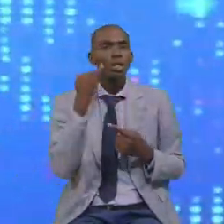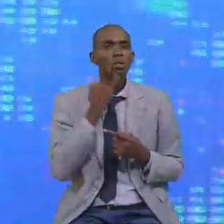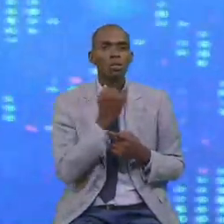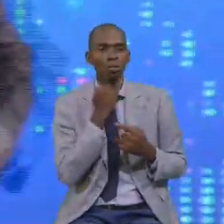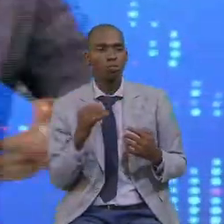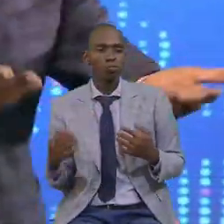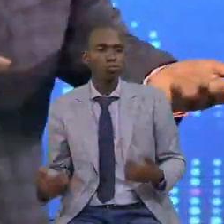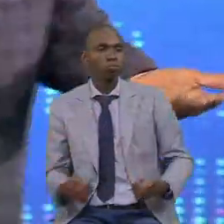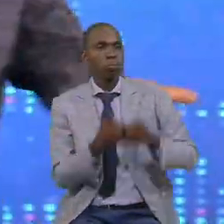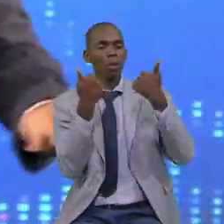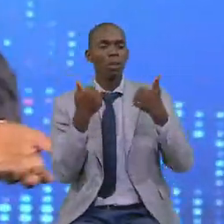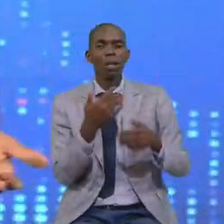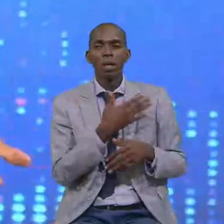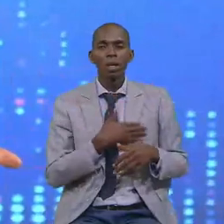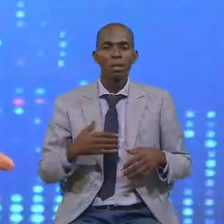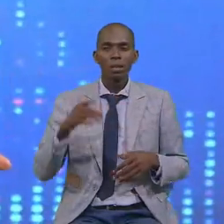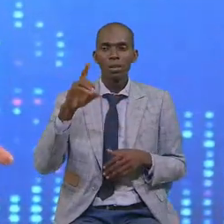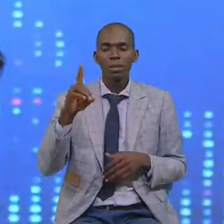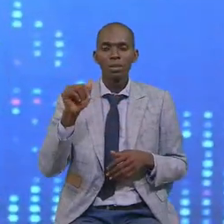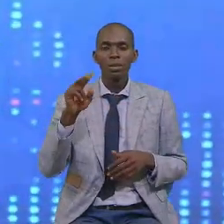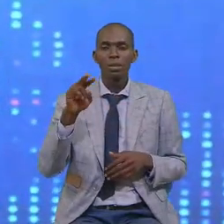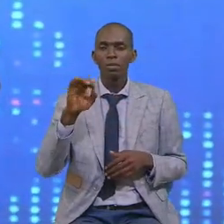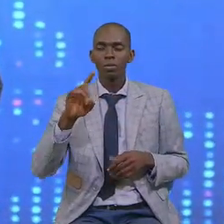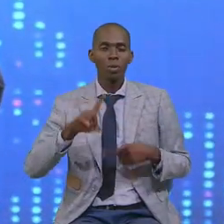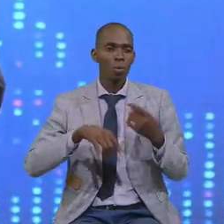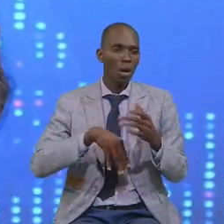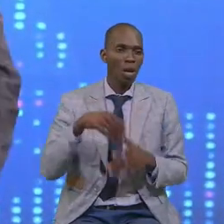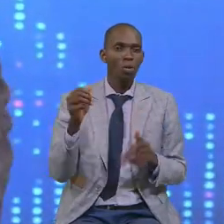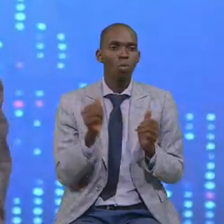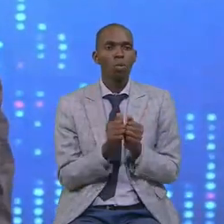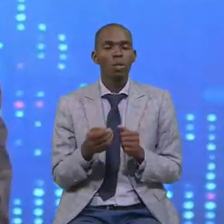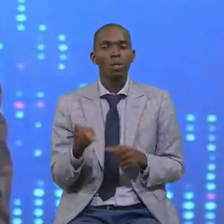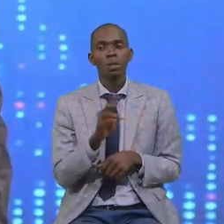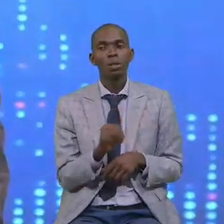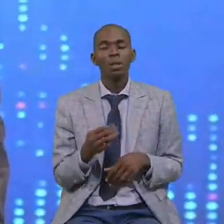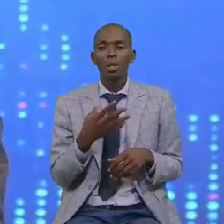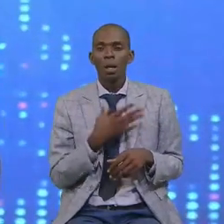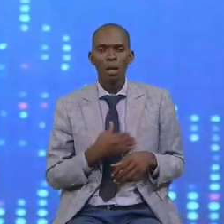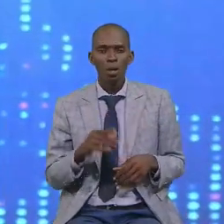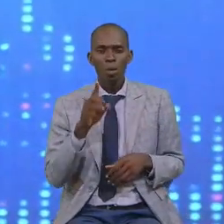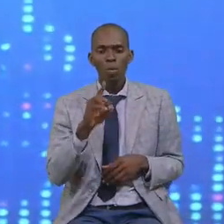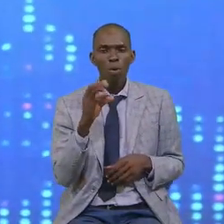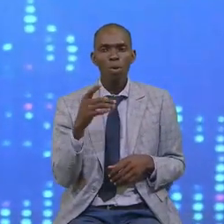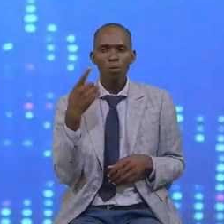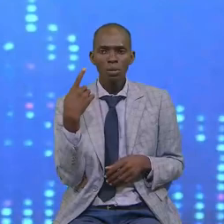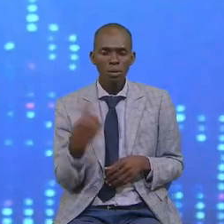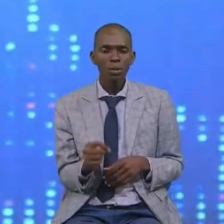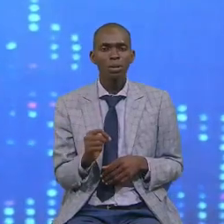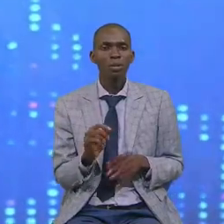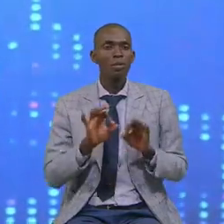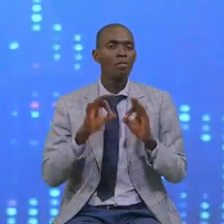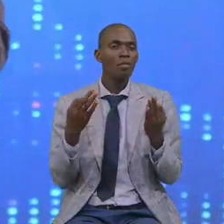and David went forth with them. And one of those descendants